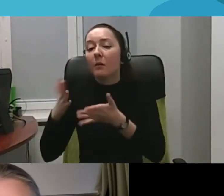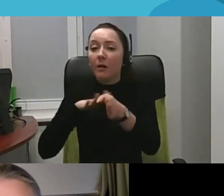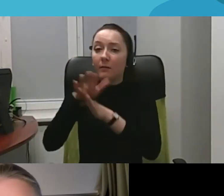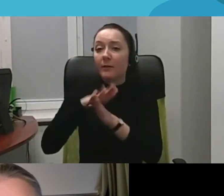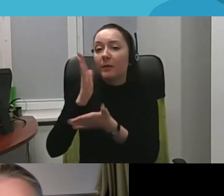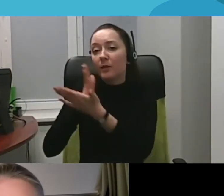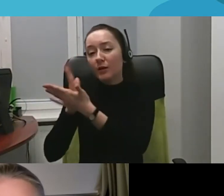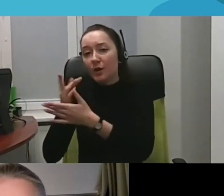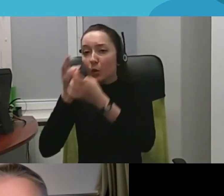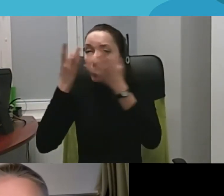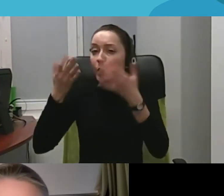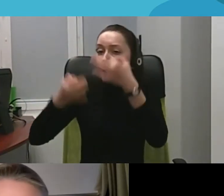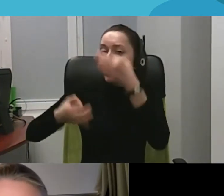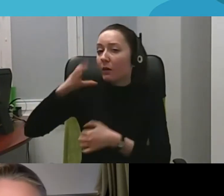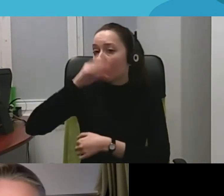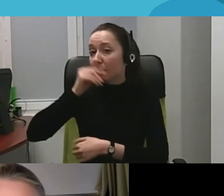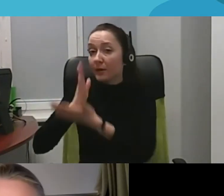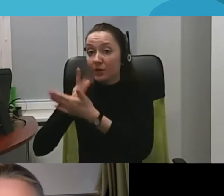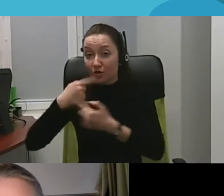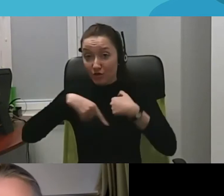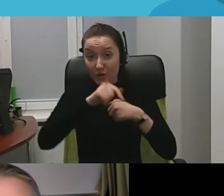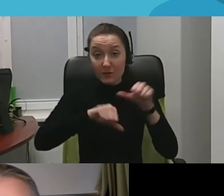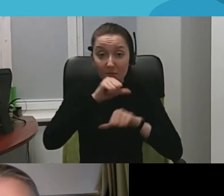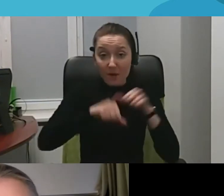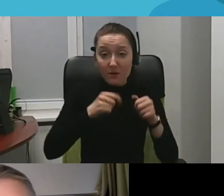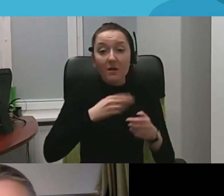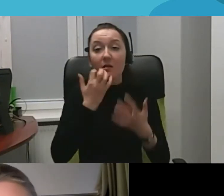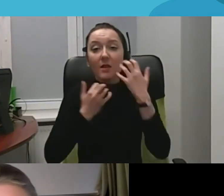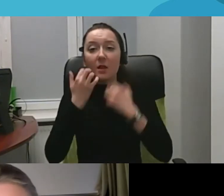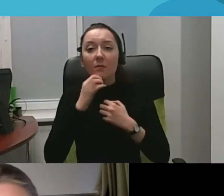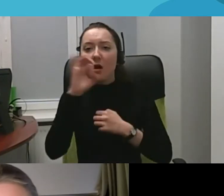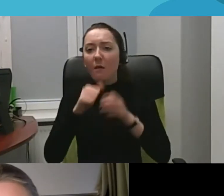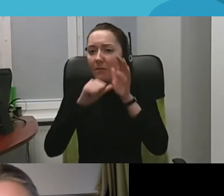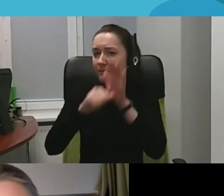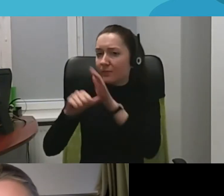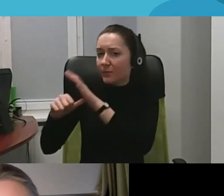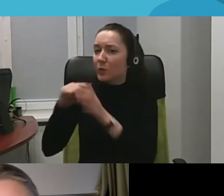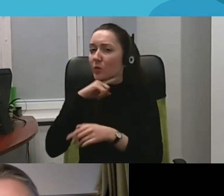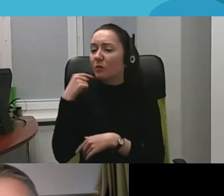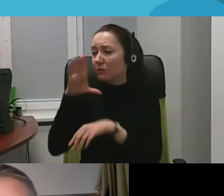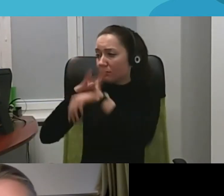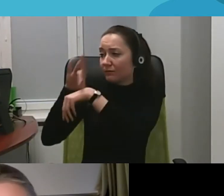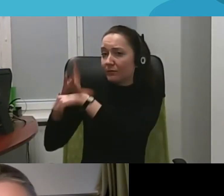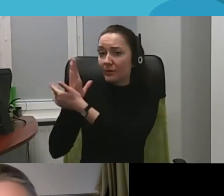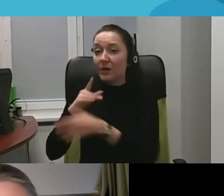addressed these issues with a focus on discriminations. The report to the General Assembly is usually more of a